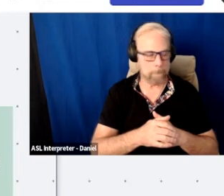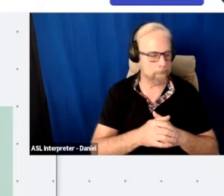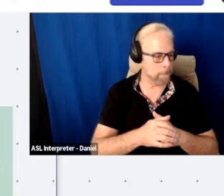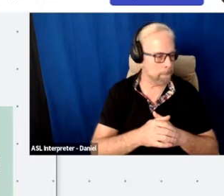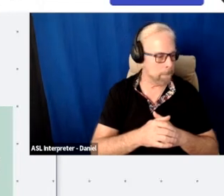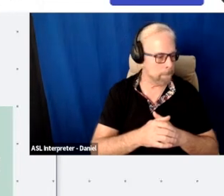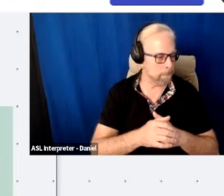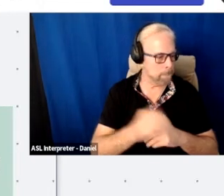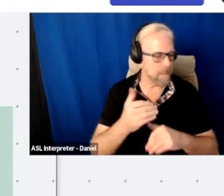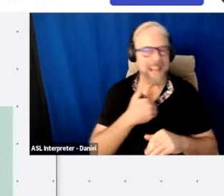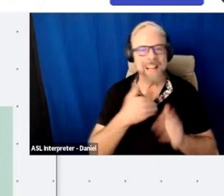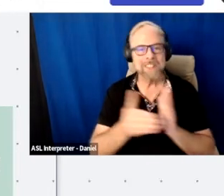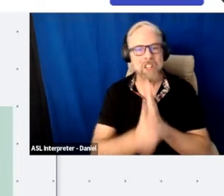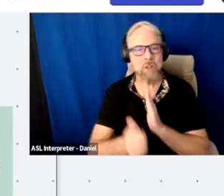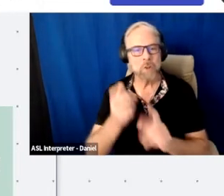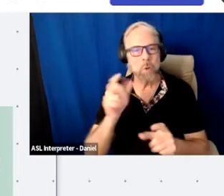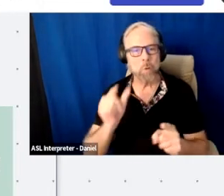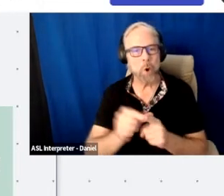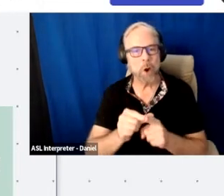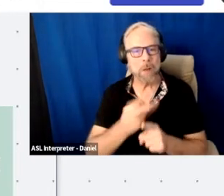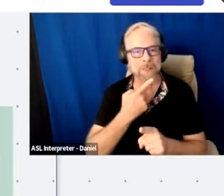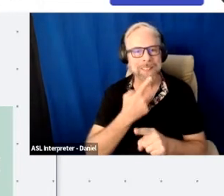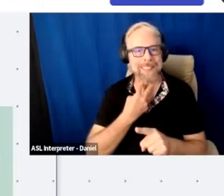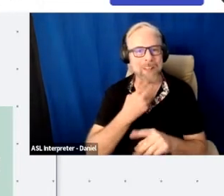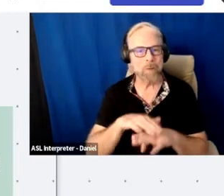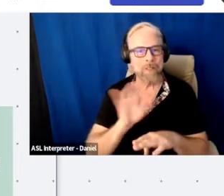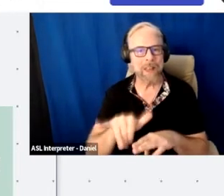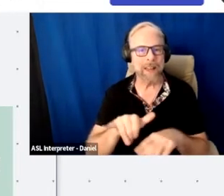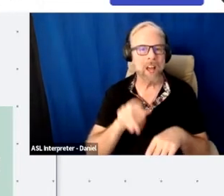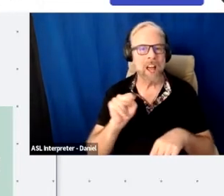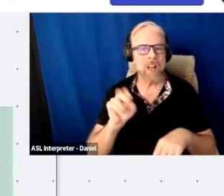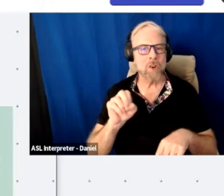Skills is a word I'm kind of getting stuck on, but norms